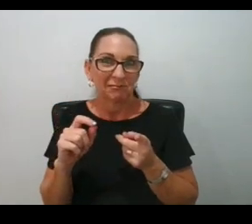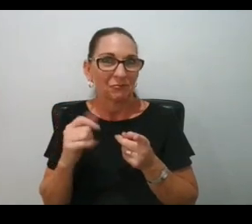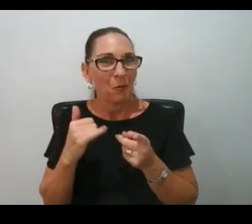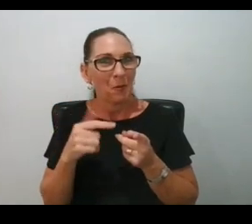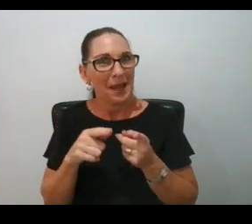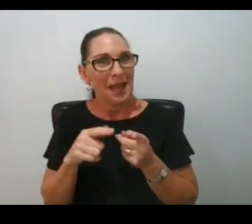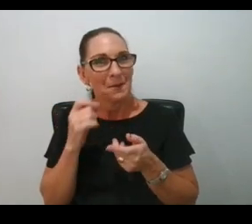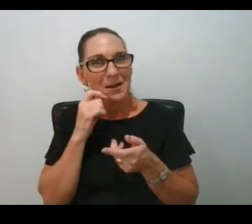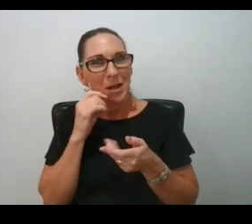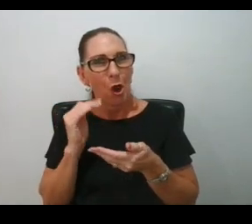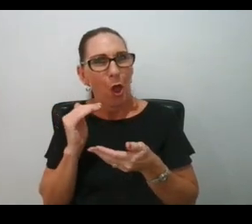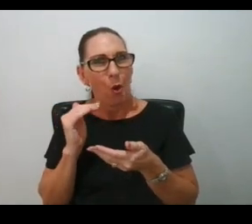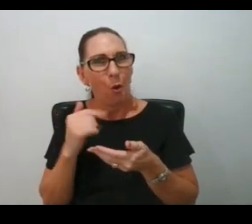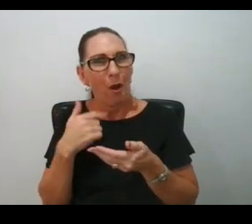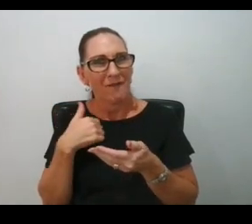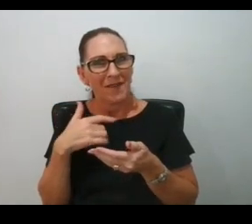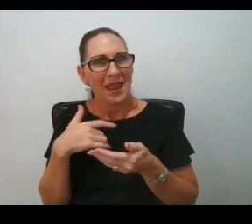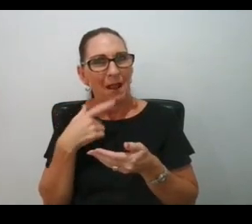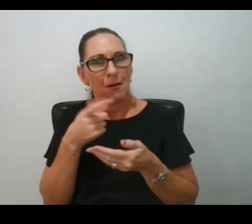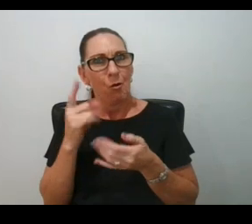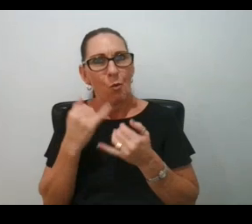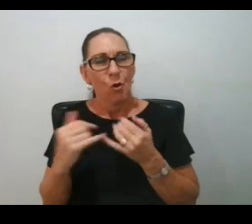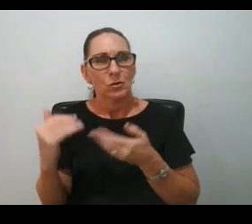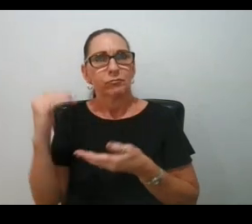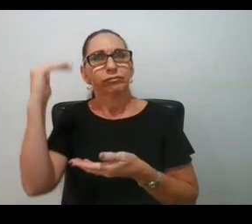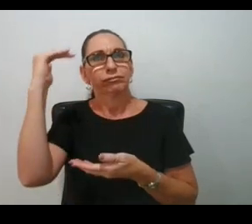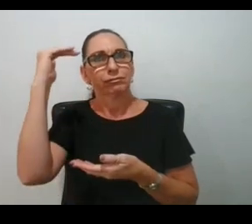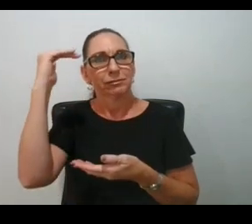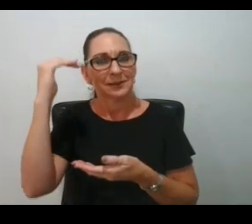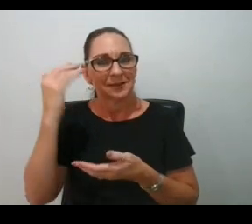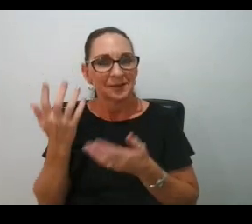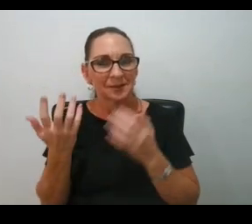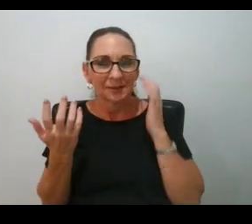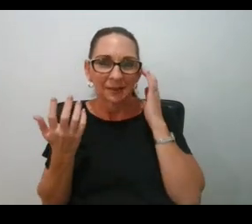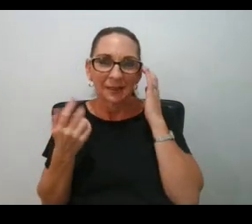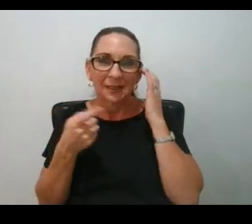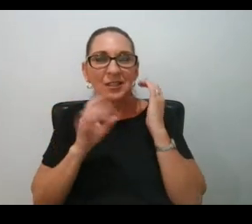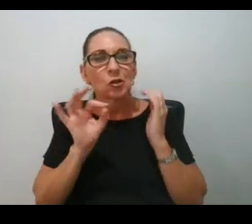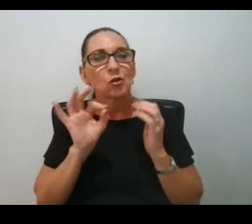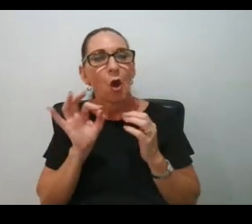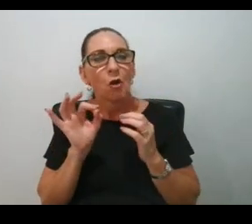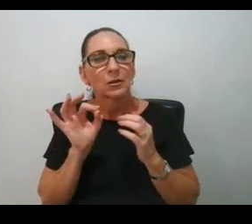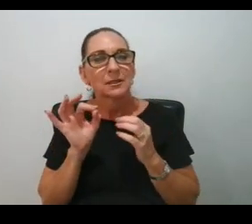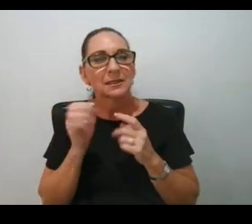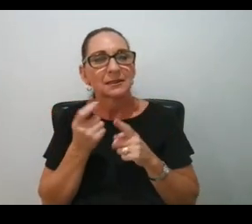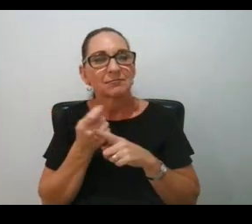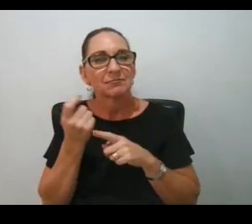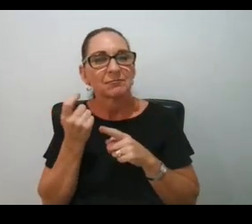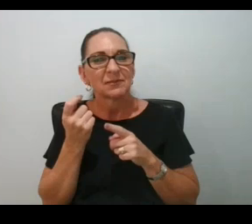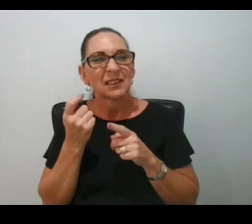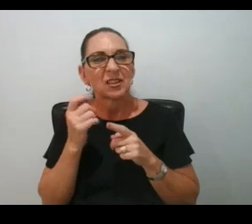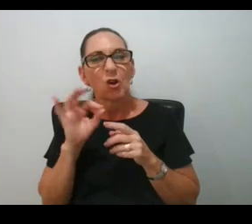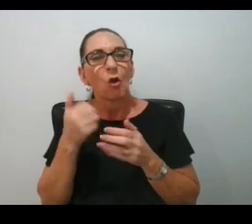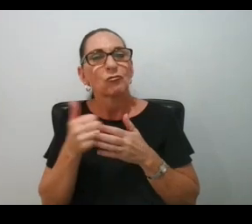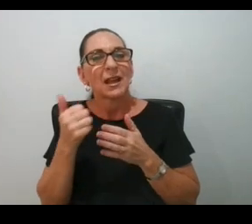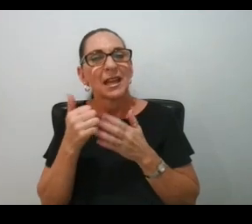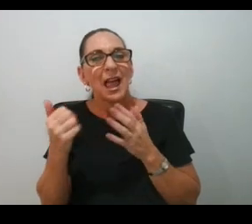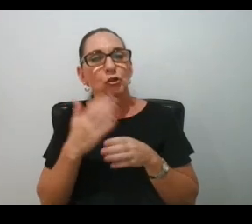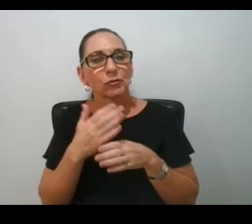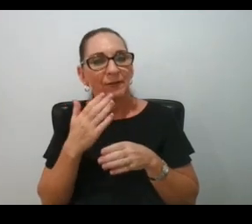people in the last 12 months, to be honest. She's not getting as many shifts. She has also pawned her grandmother's jewellery and